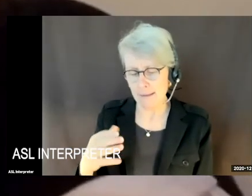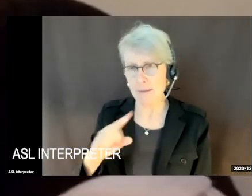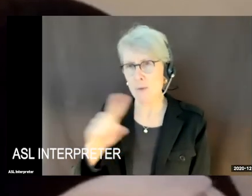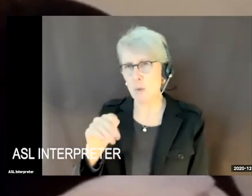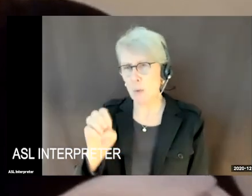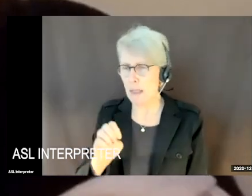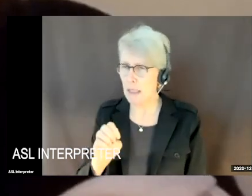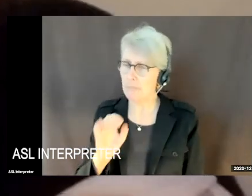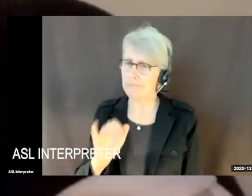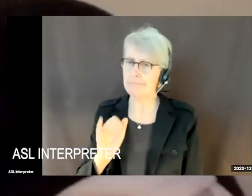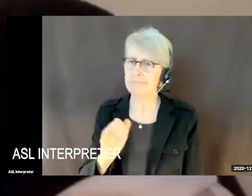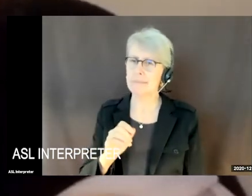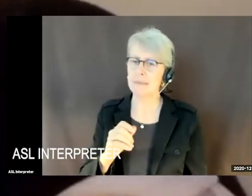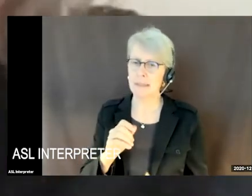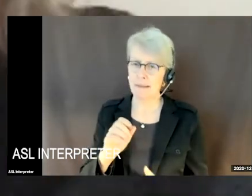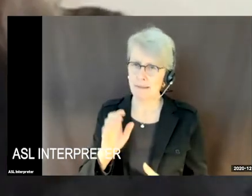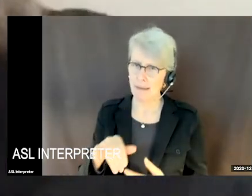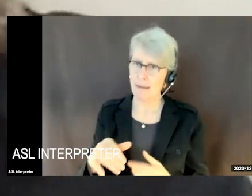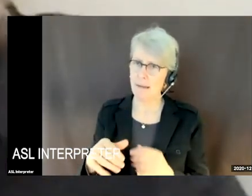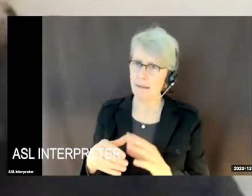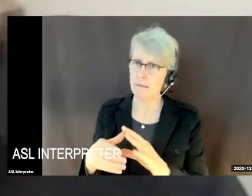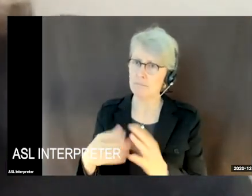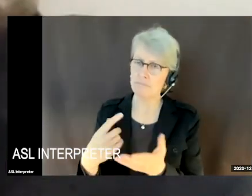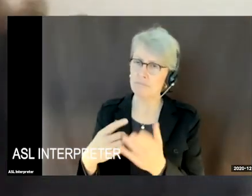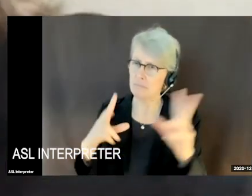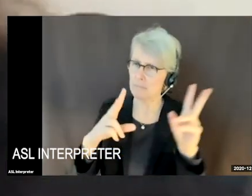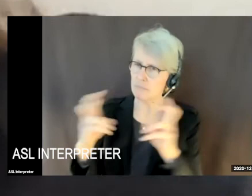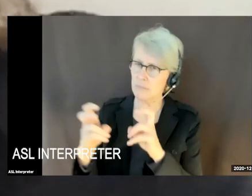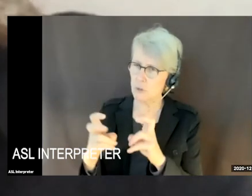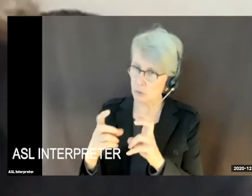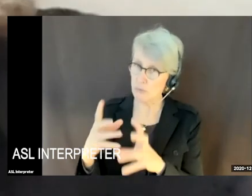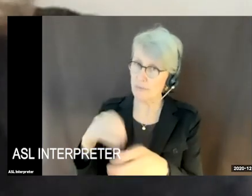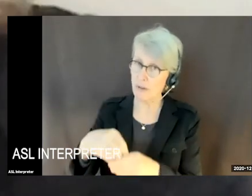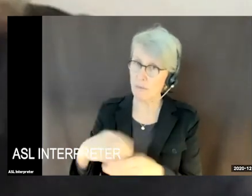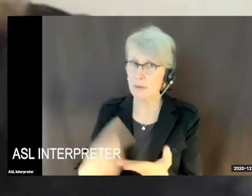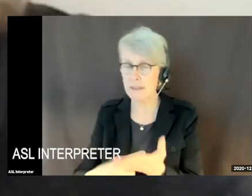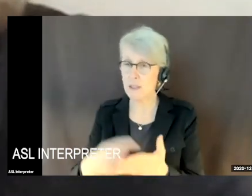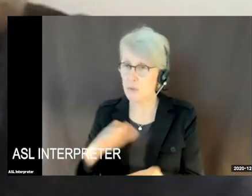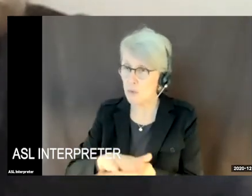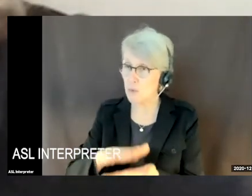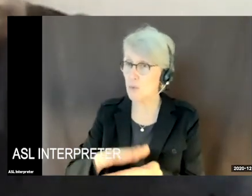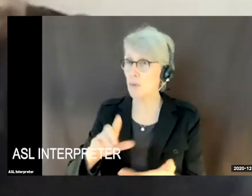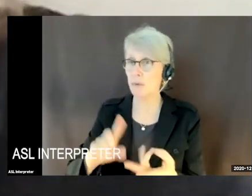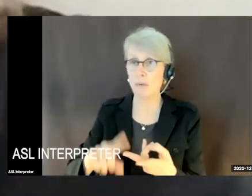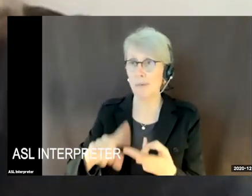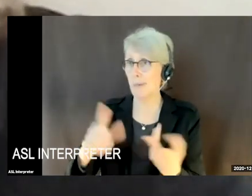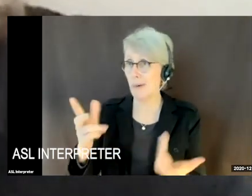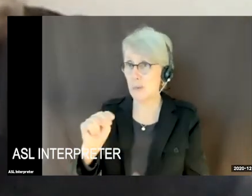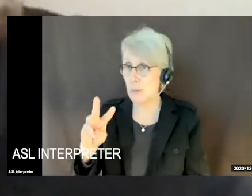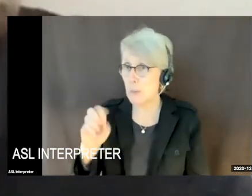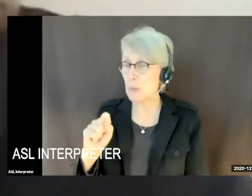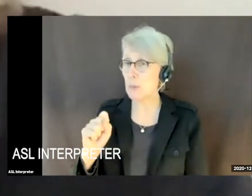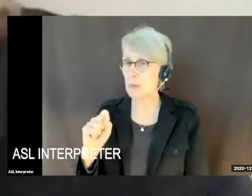And so I'll kind of leave it there for. Thanks, Zoe, for sharing that. Are people talking about it? Is it in conversations that you're